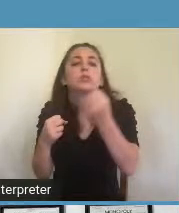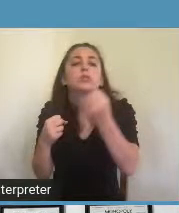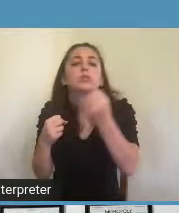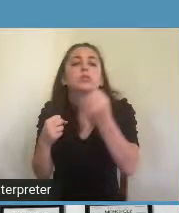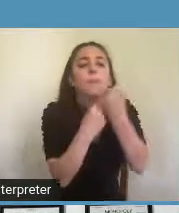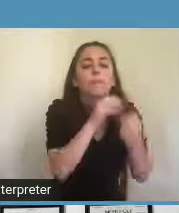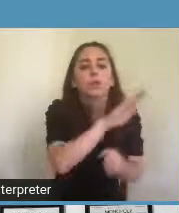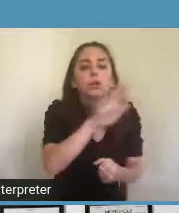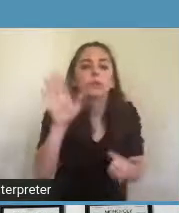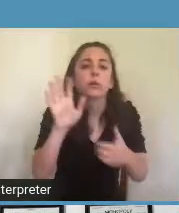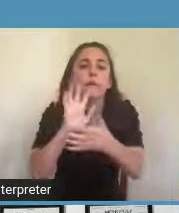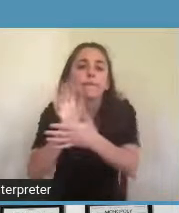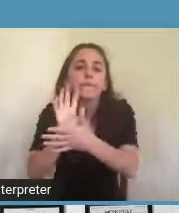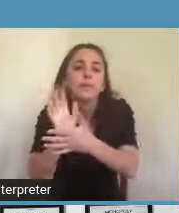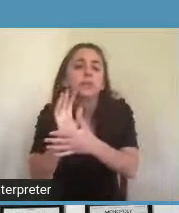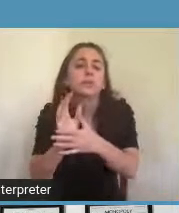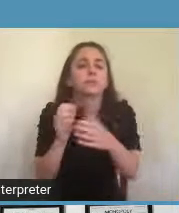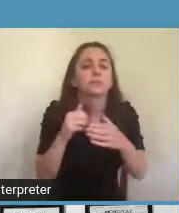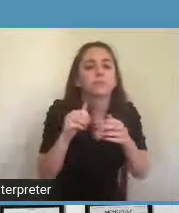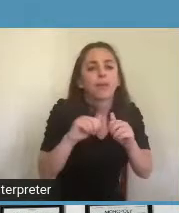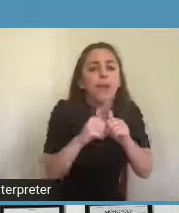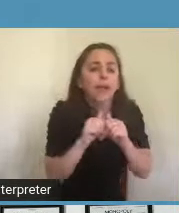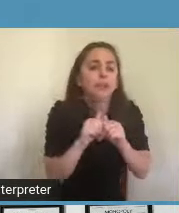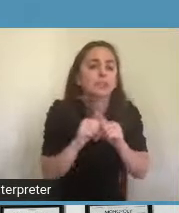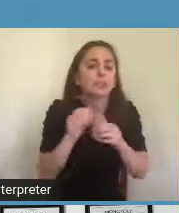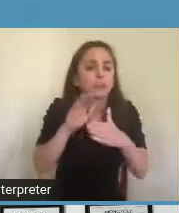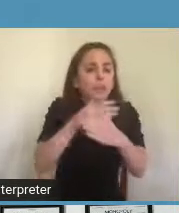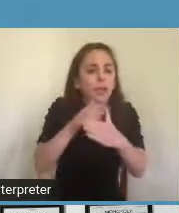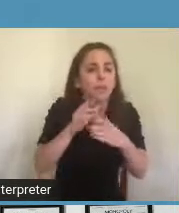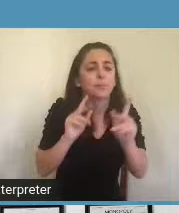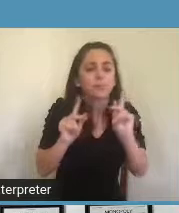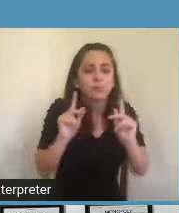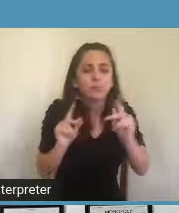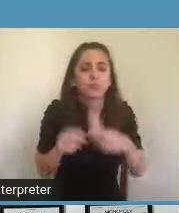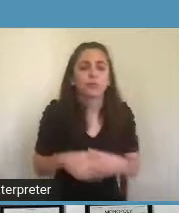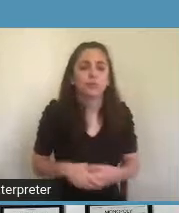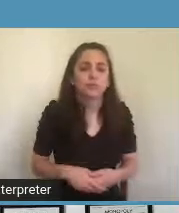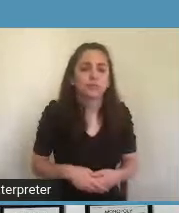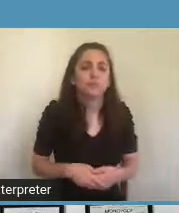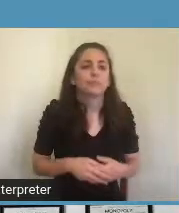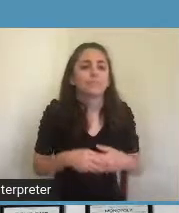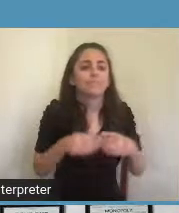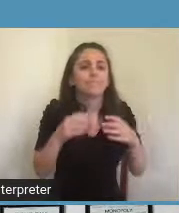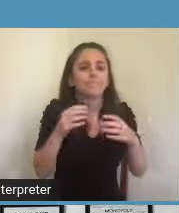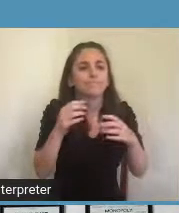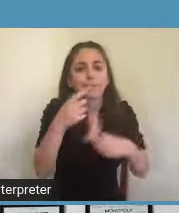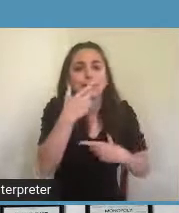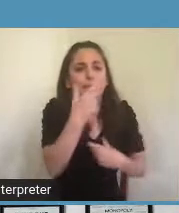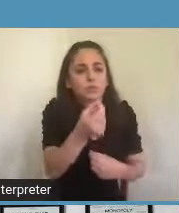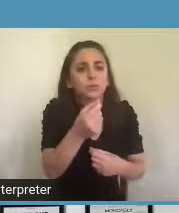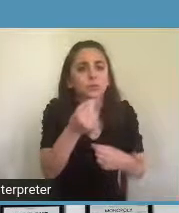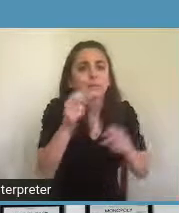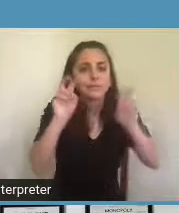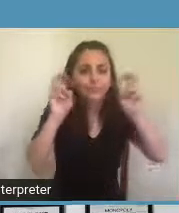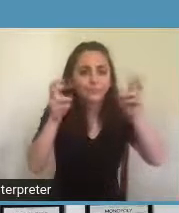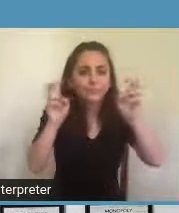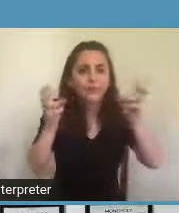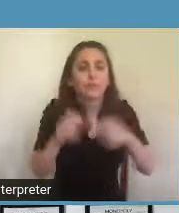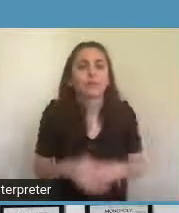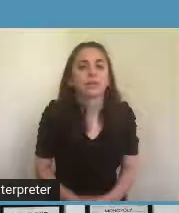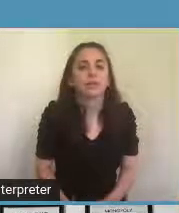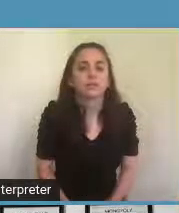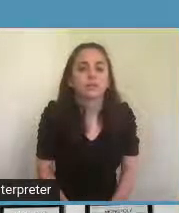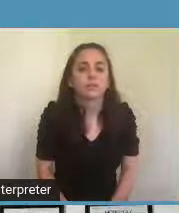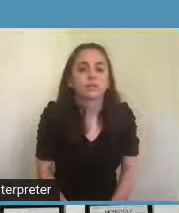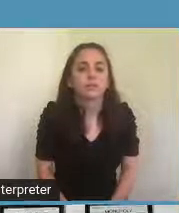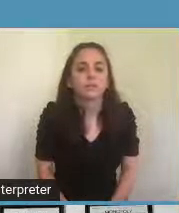gets shared to people who actually care about some of these topics at a very deep level? And there's a lot of applicability,